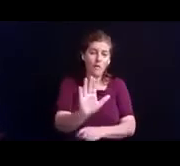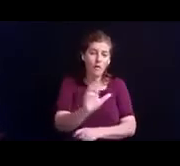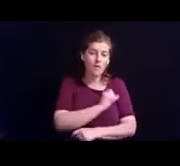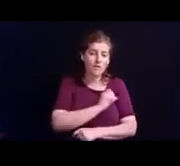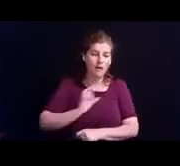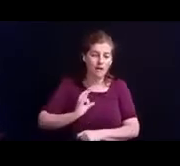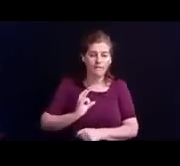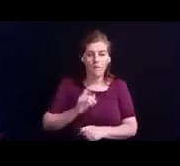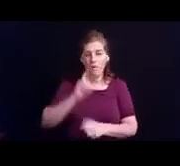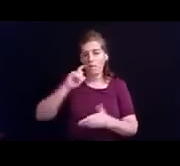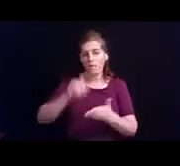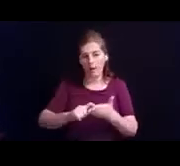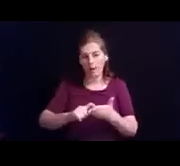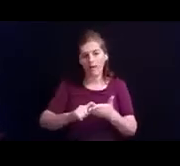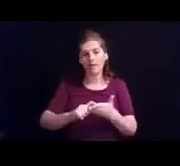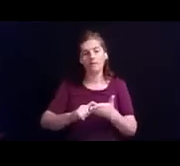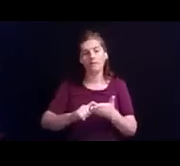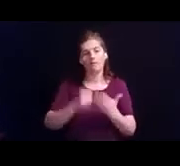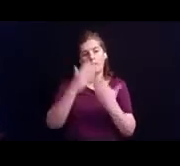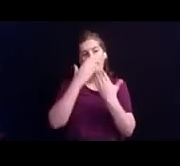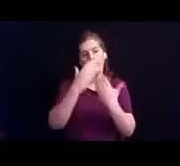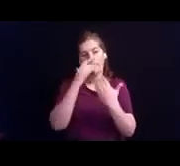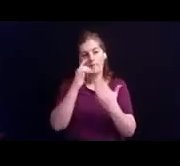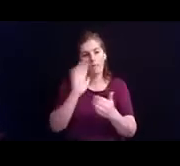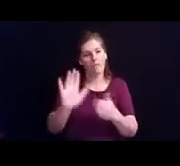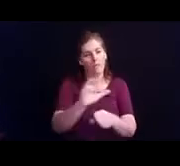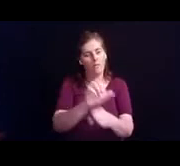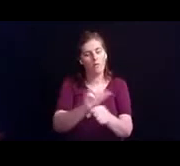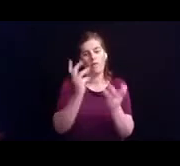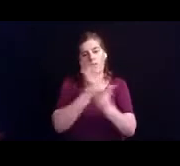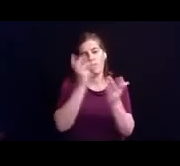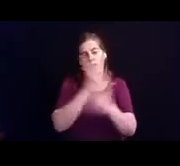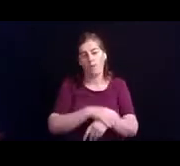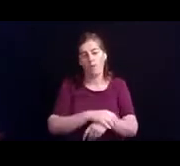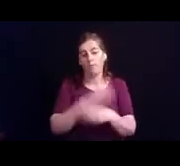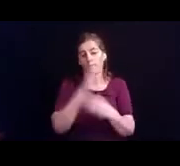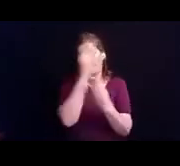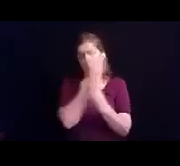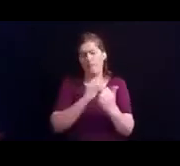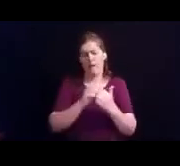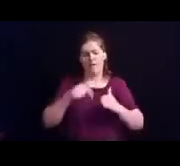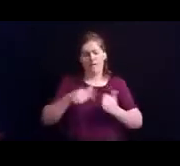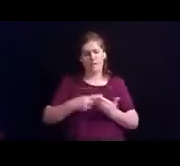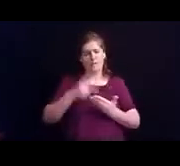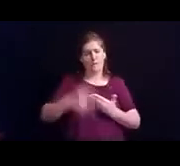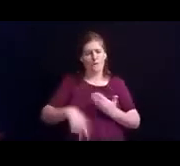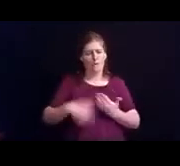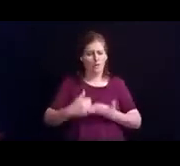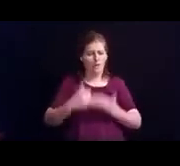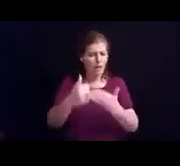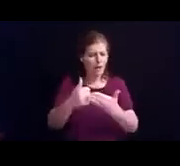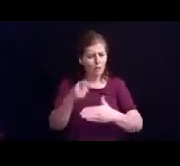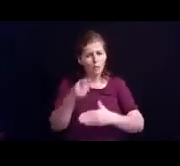want to recognize that and thank you all for the work that you're doing, and then share with you how this program will help you